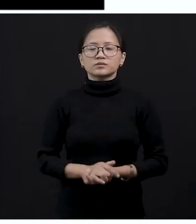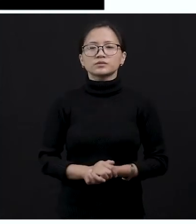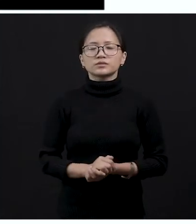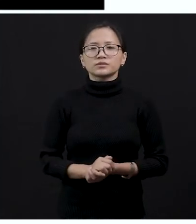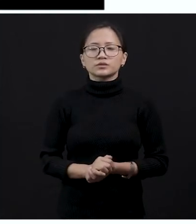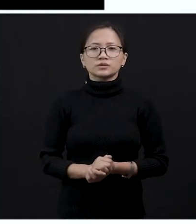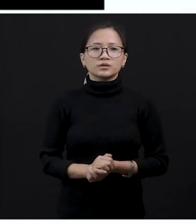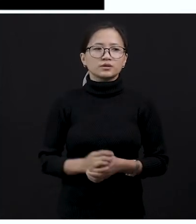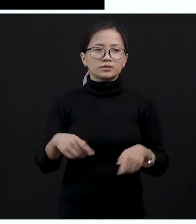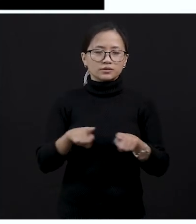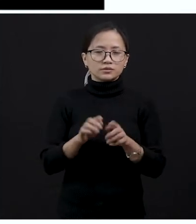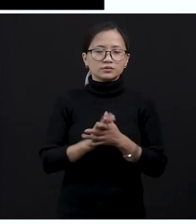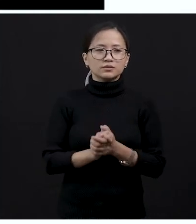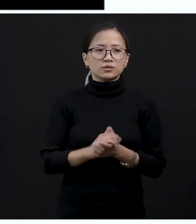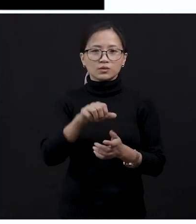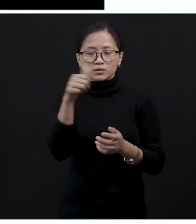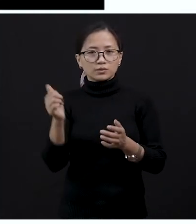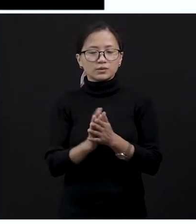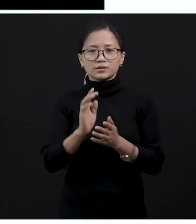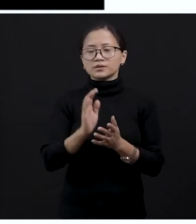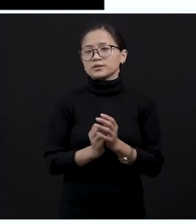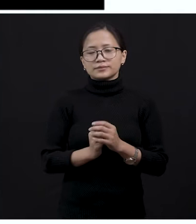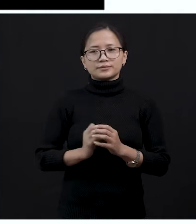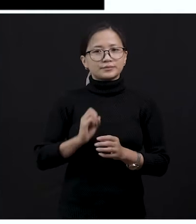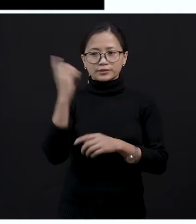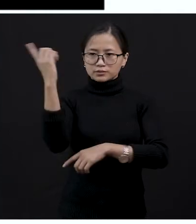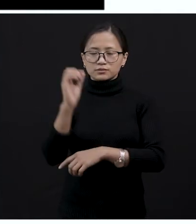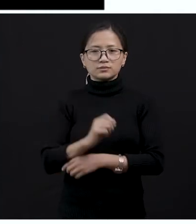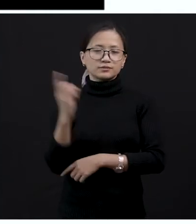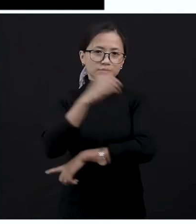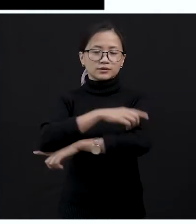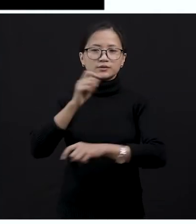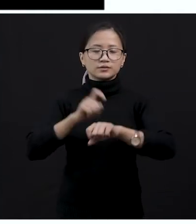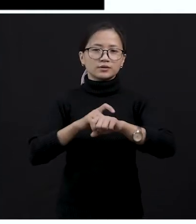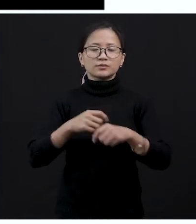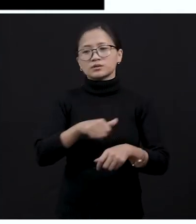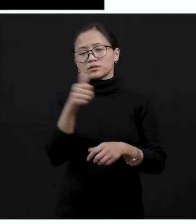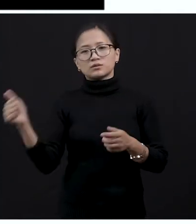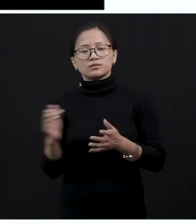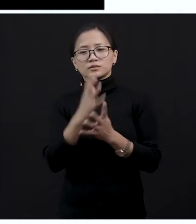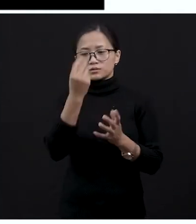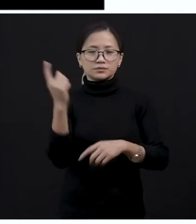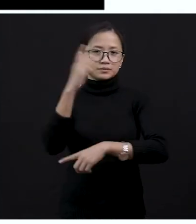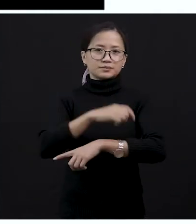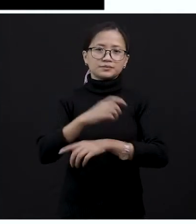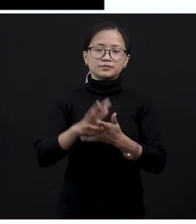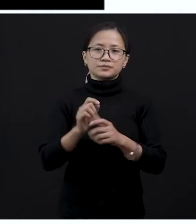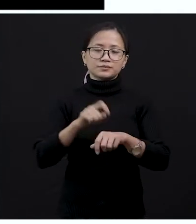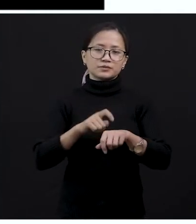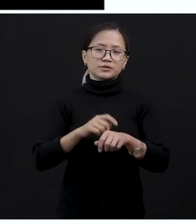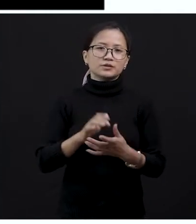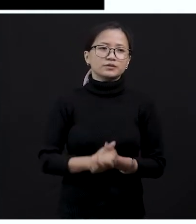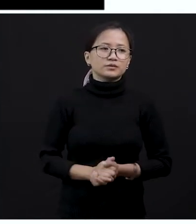experiencing nighttime. Now in order to make this one rotation, the earth takes 24